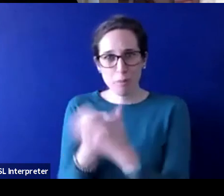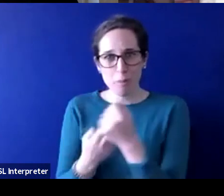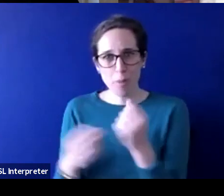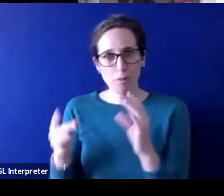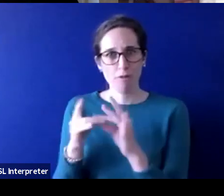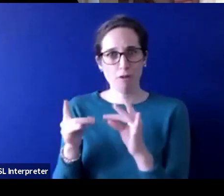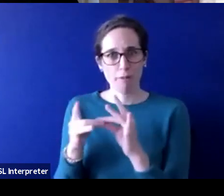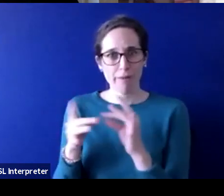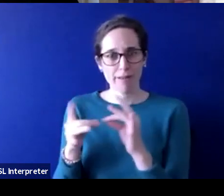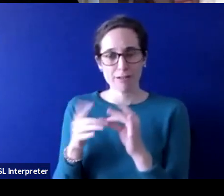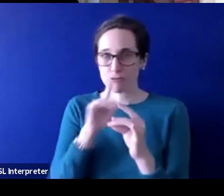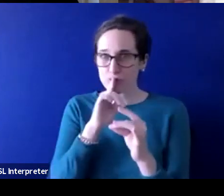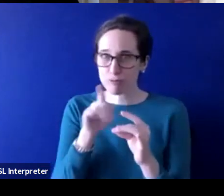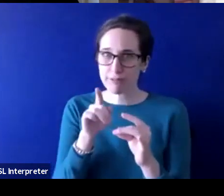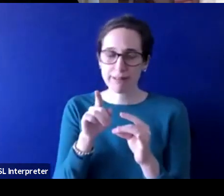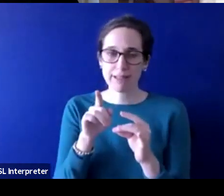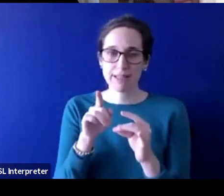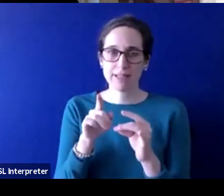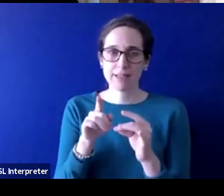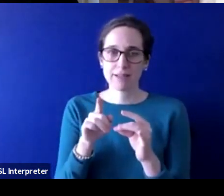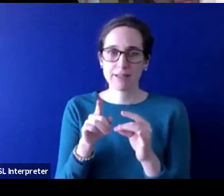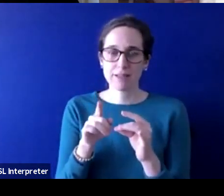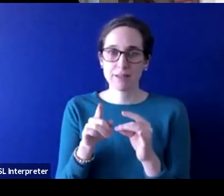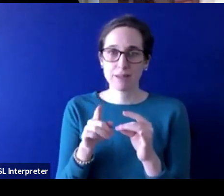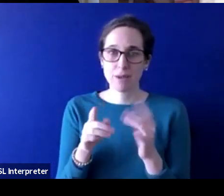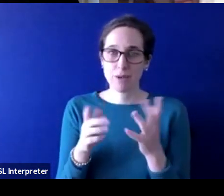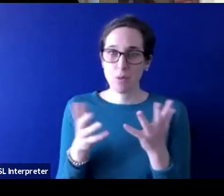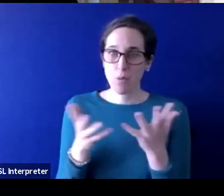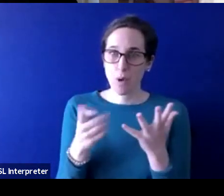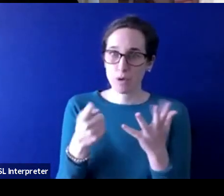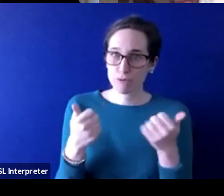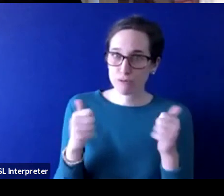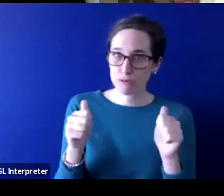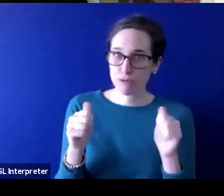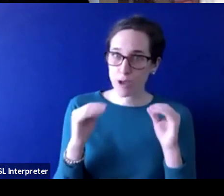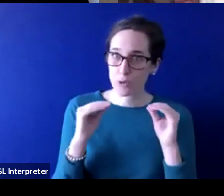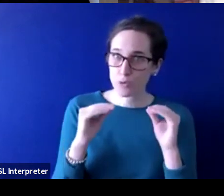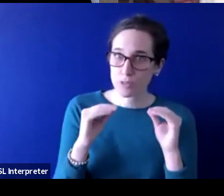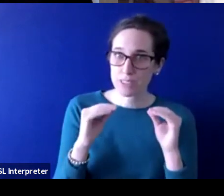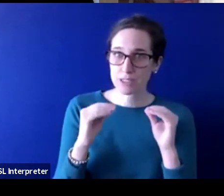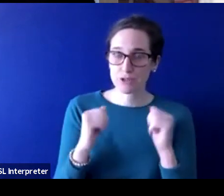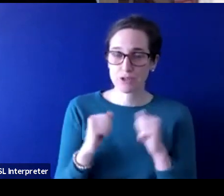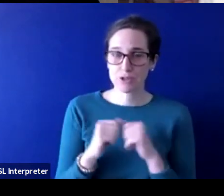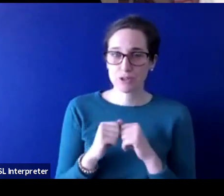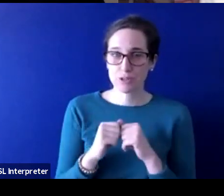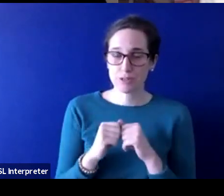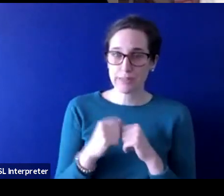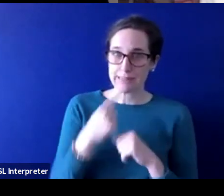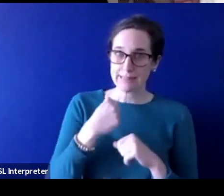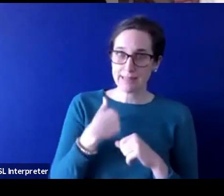it's a reiteration of what you try to teach yourself or what you believe in. It's telling you, you know,